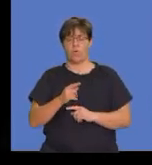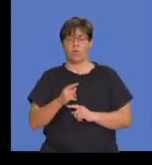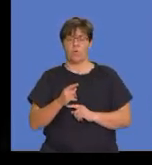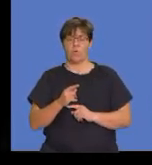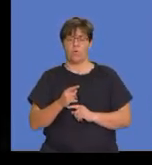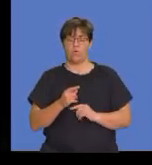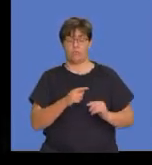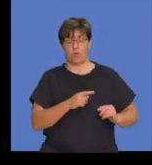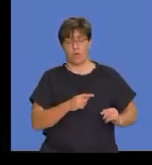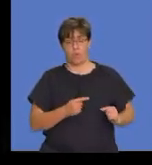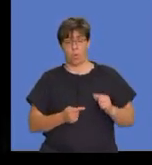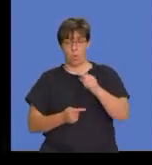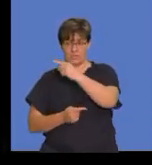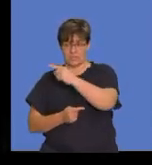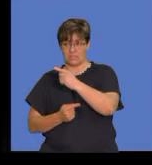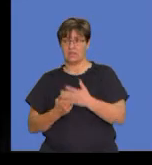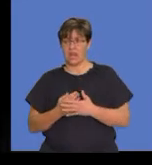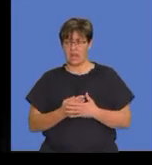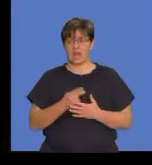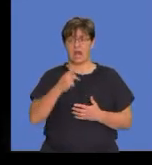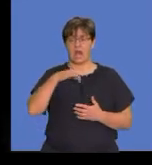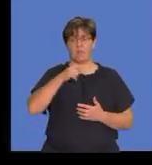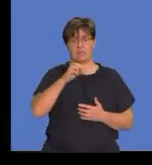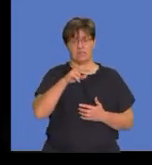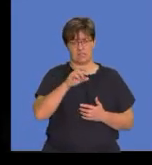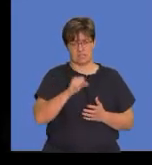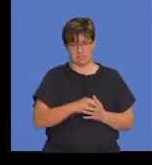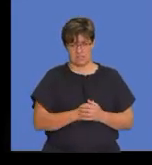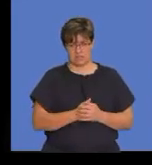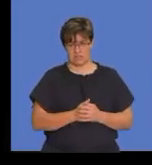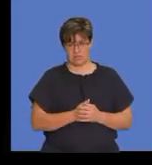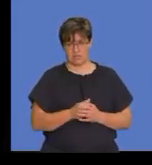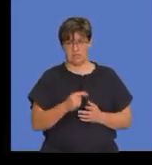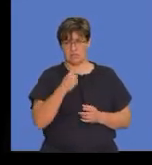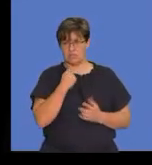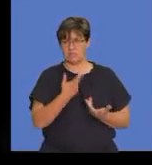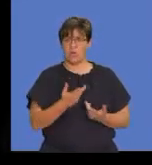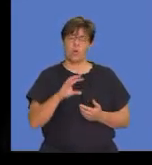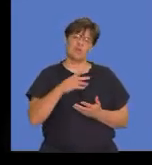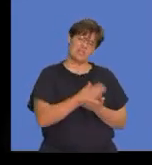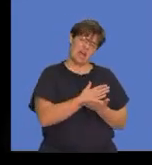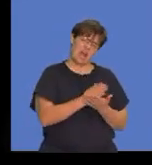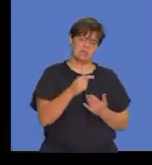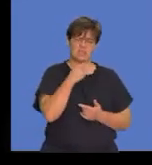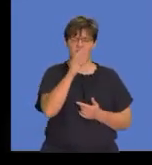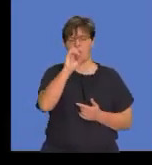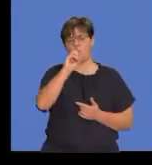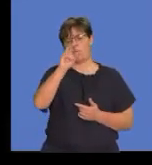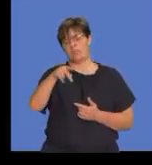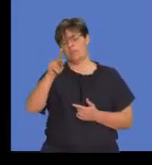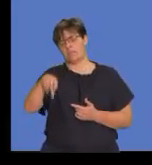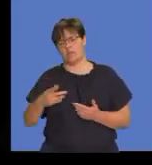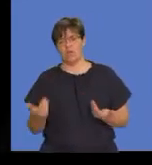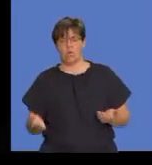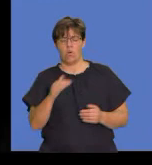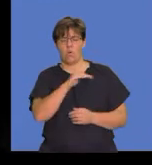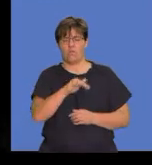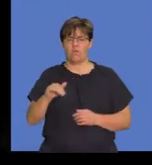over hypotenuse. Now you will see some textbooks, they use the word OPP